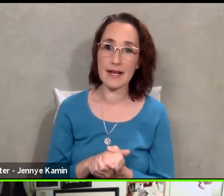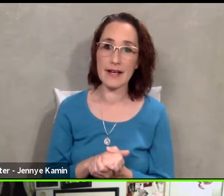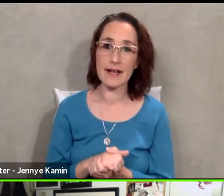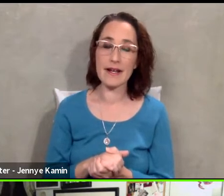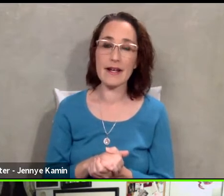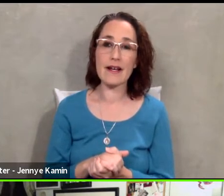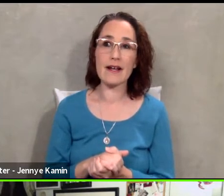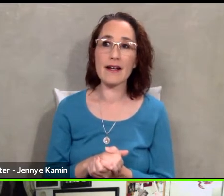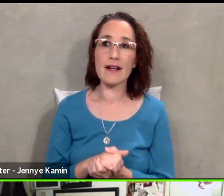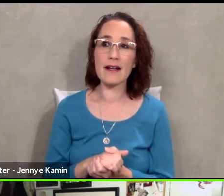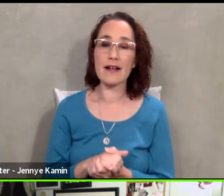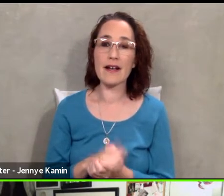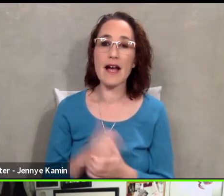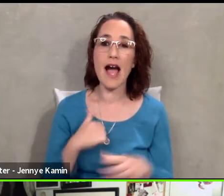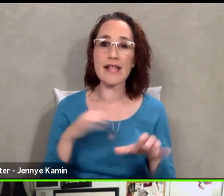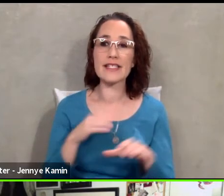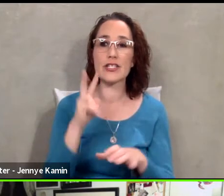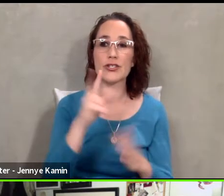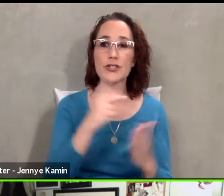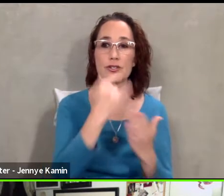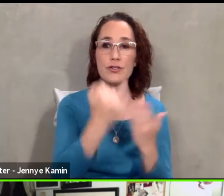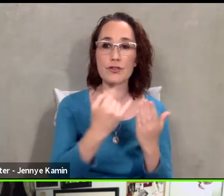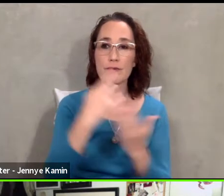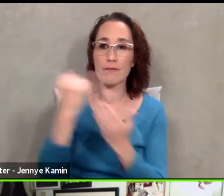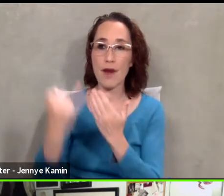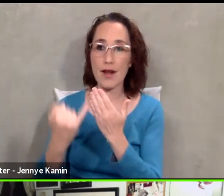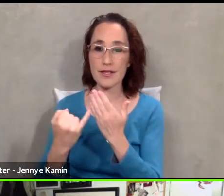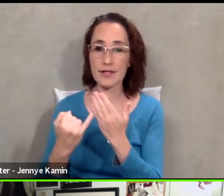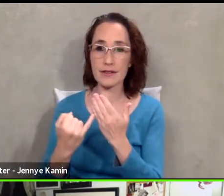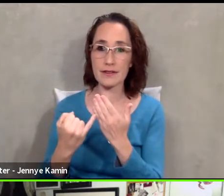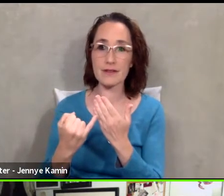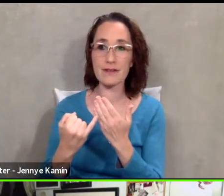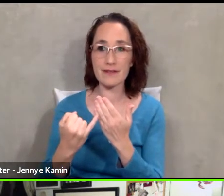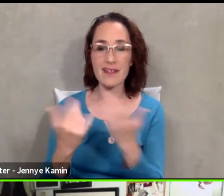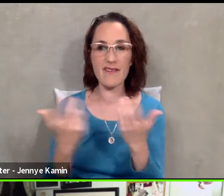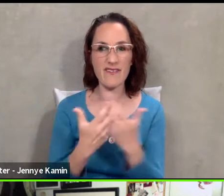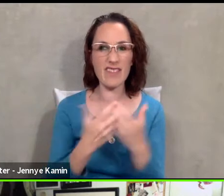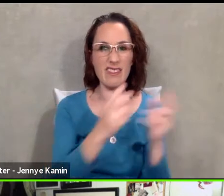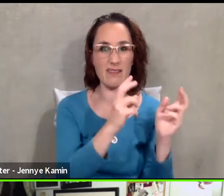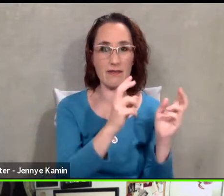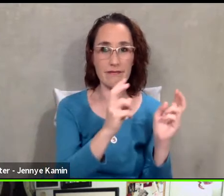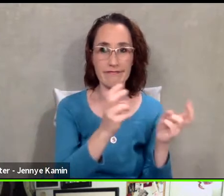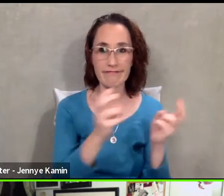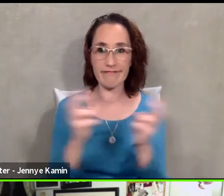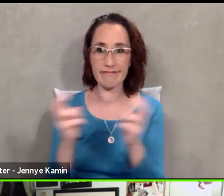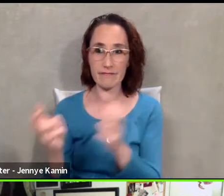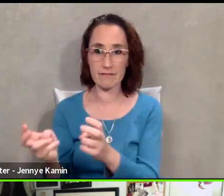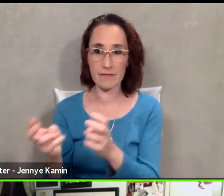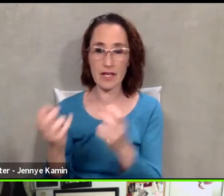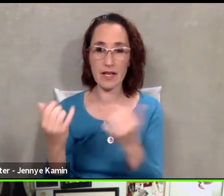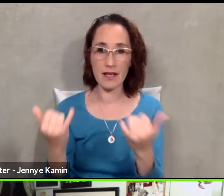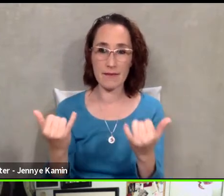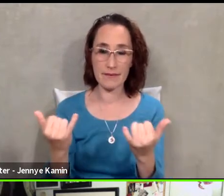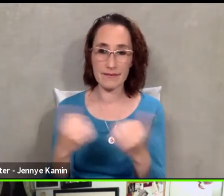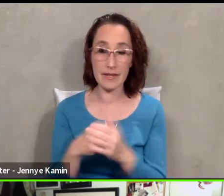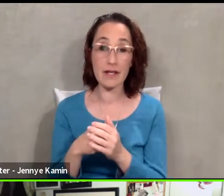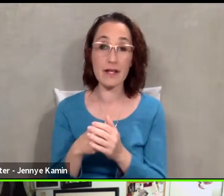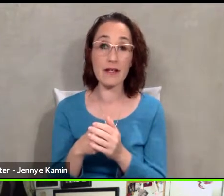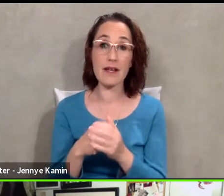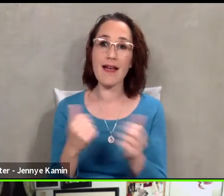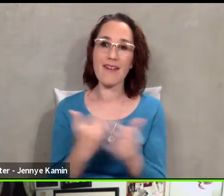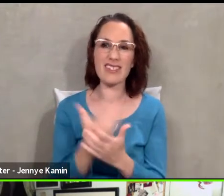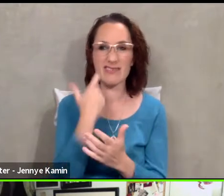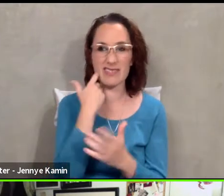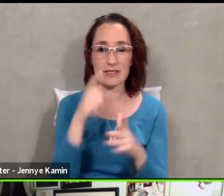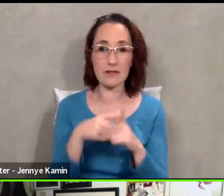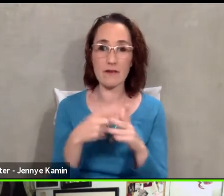I did two projects that are more topical this year. The first was when everything just started. We were